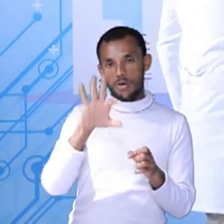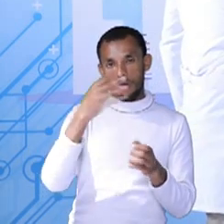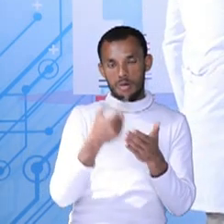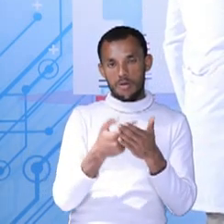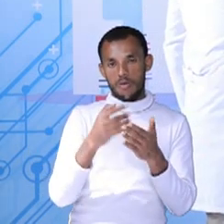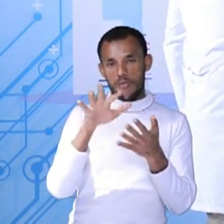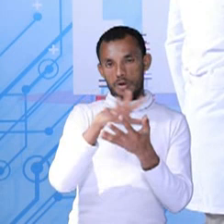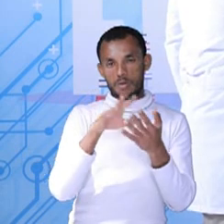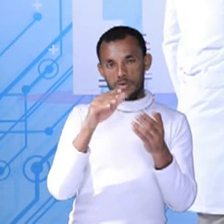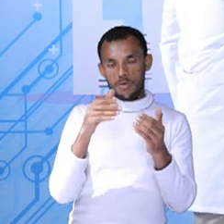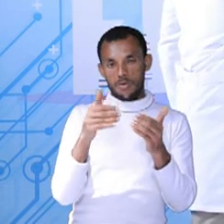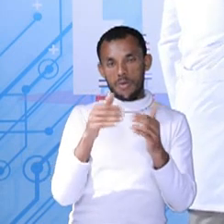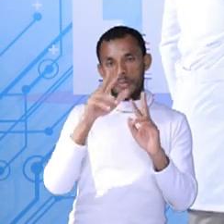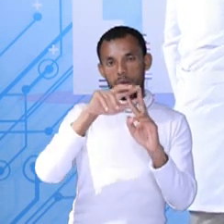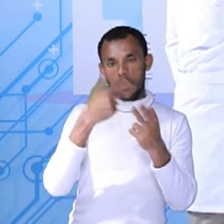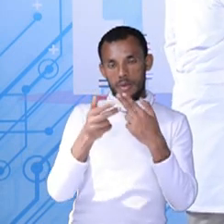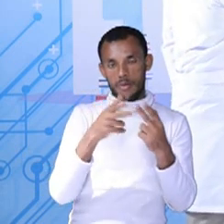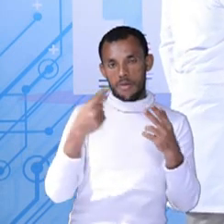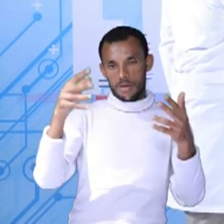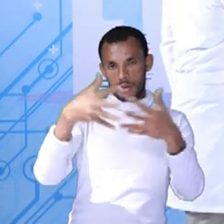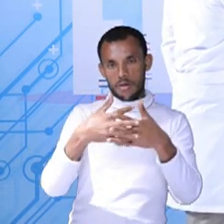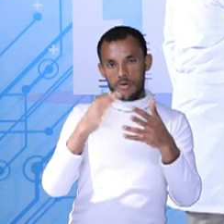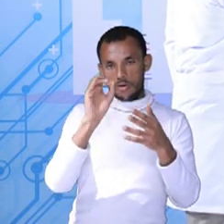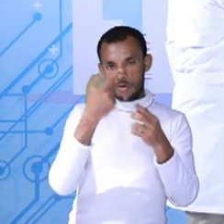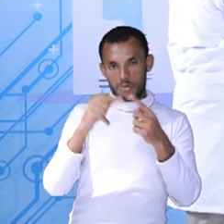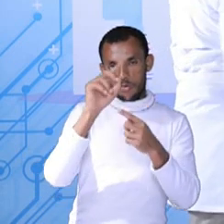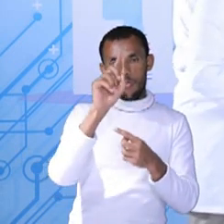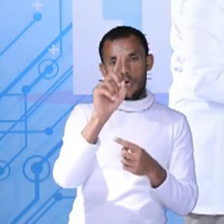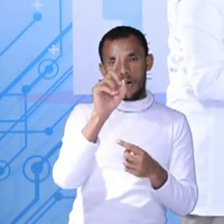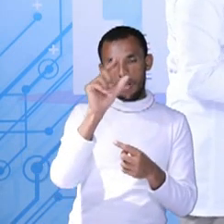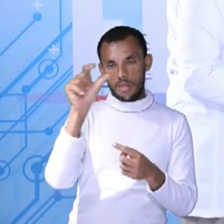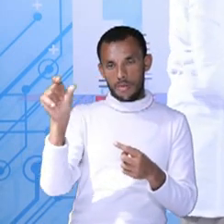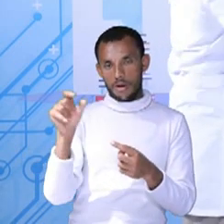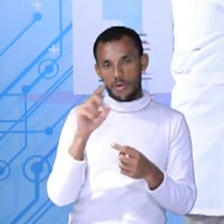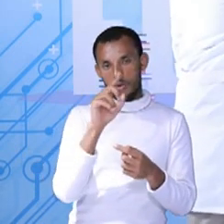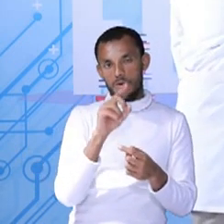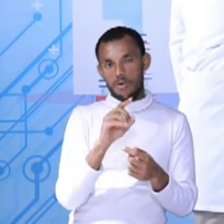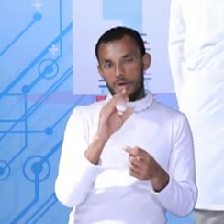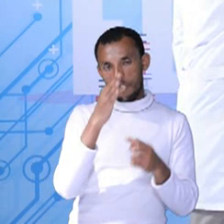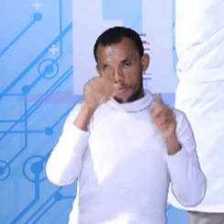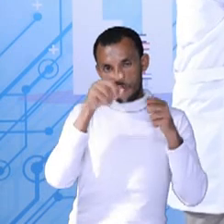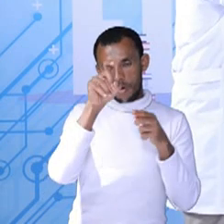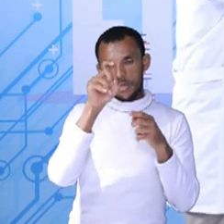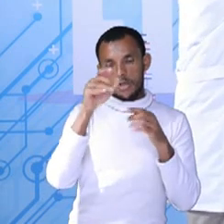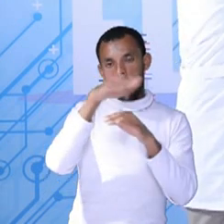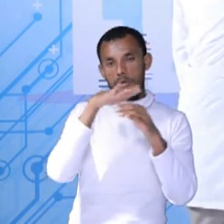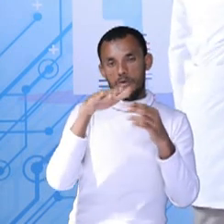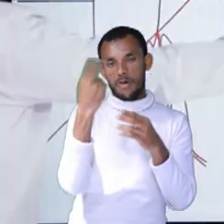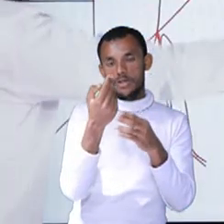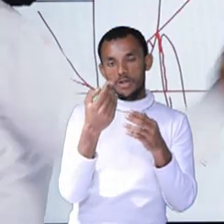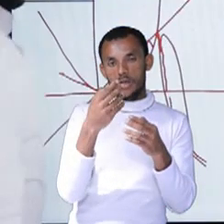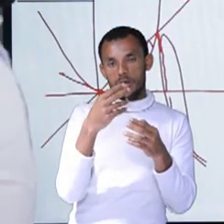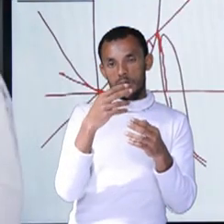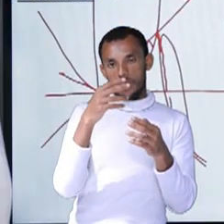one. The volume is equal to pi times the integration from 0 to 1. The interval is from 0 to 1. F of x is upper function, so u